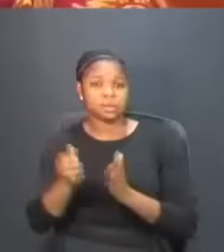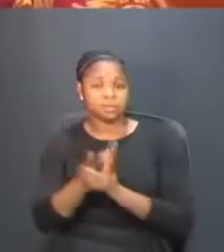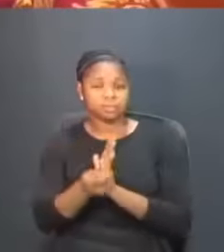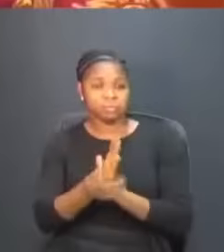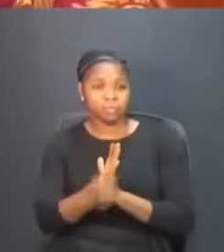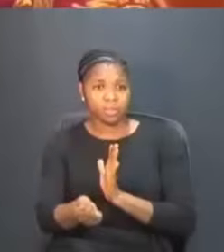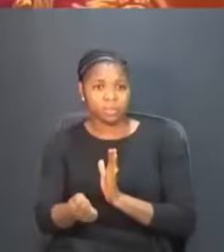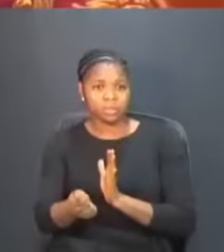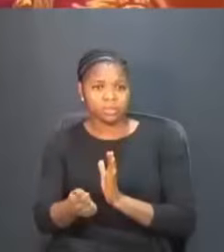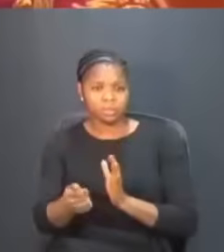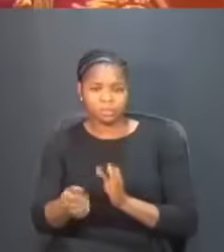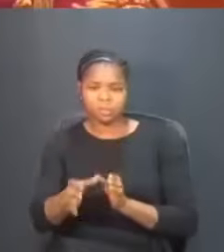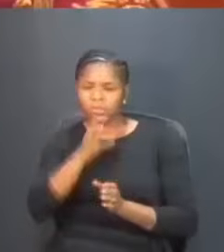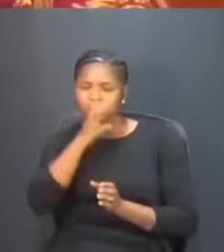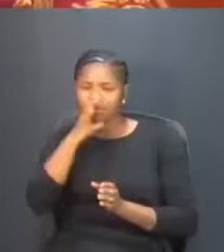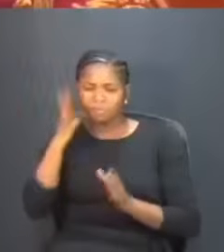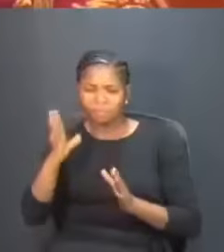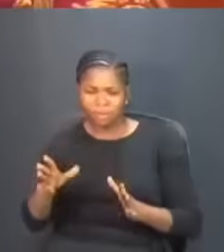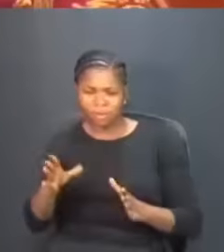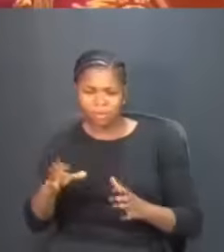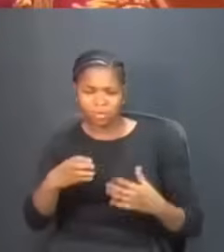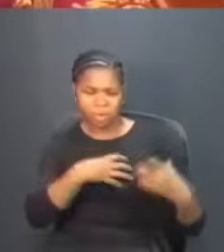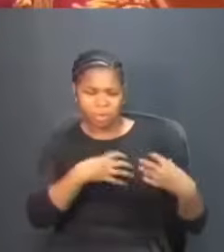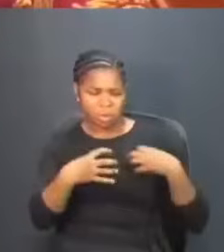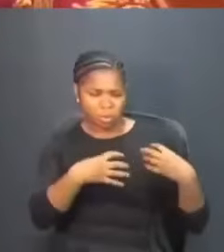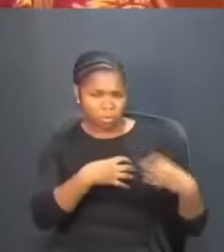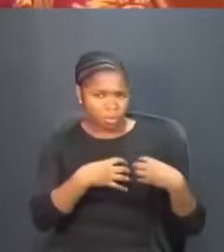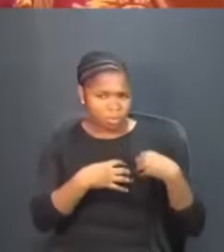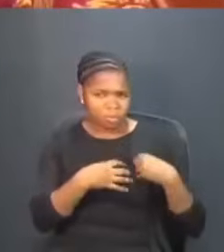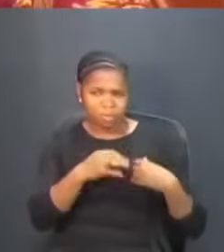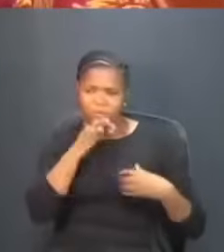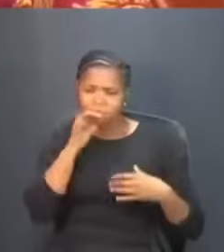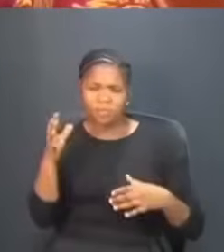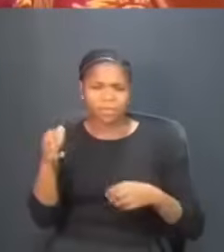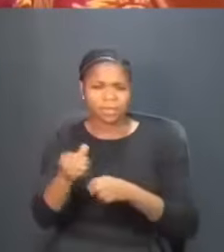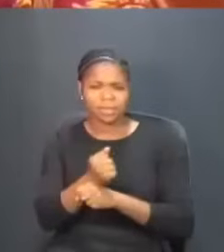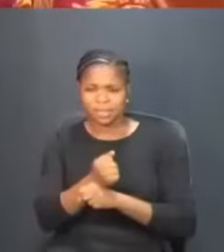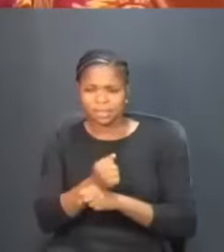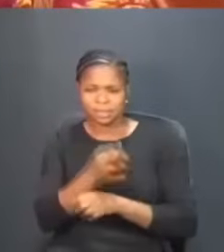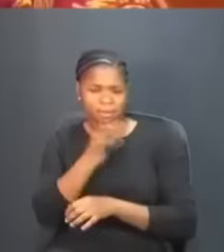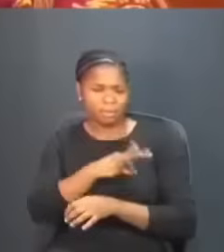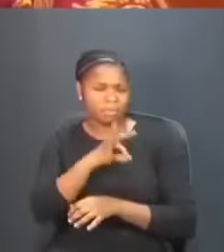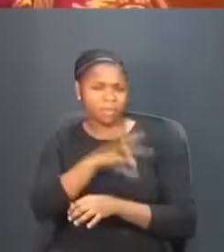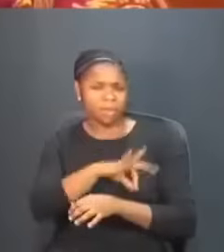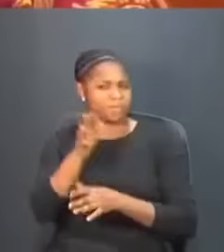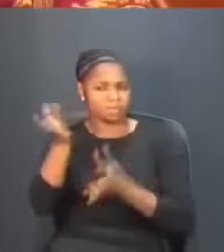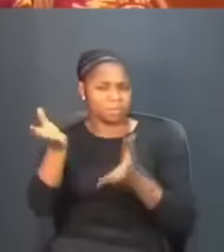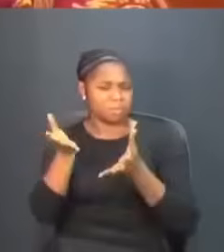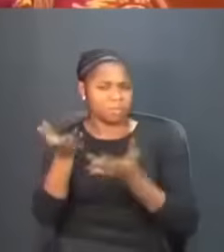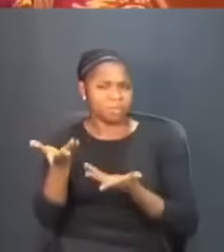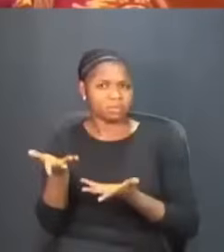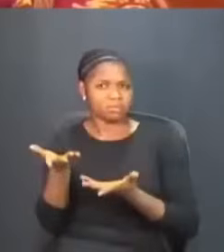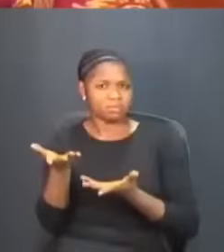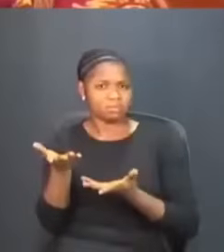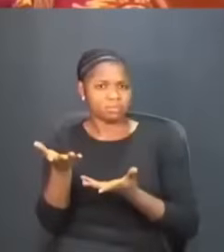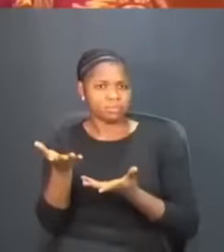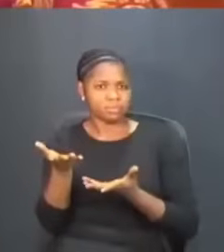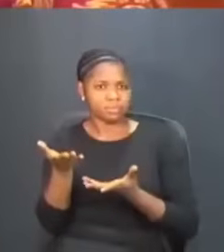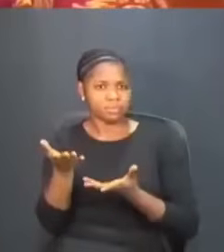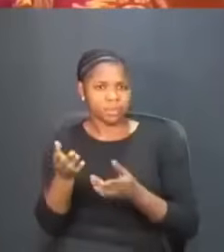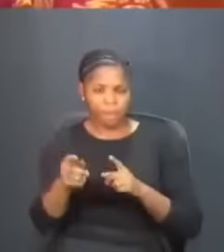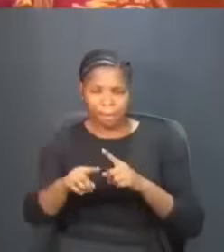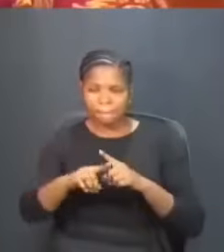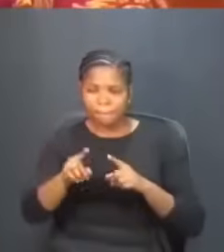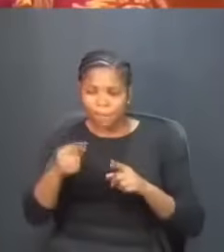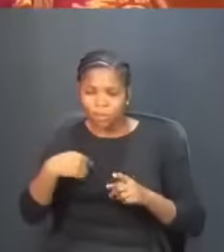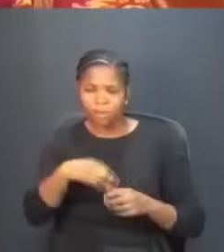the situation. In the face of abundance, certainly, price will collapse. But we have to put in place mechanisms to